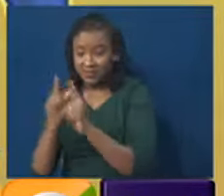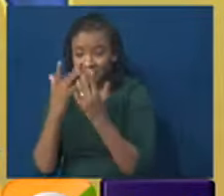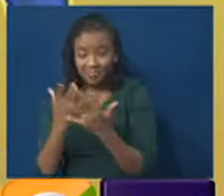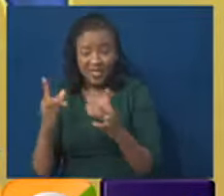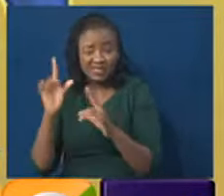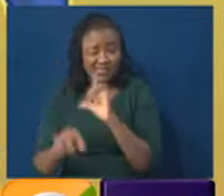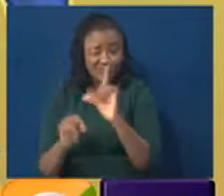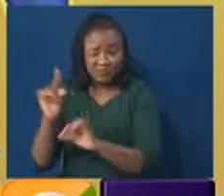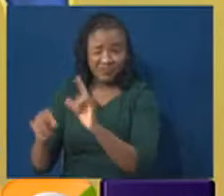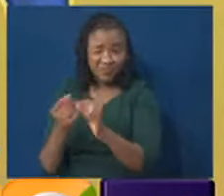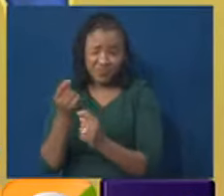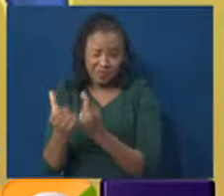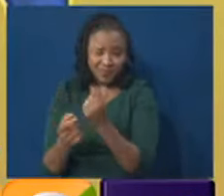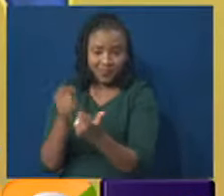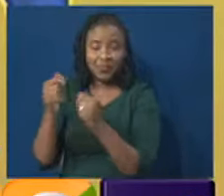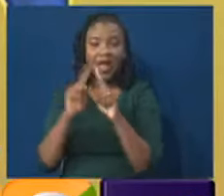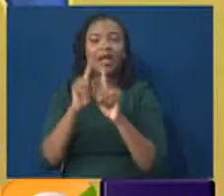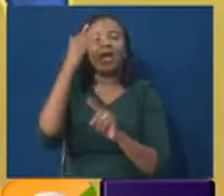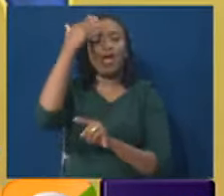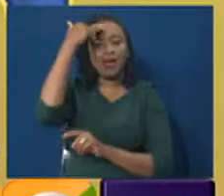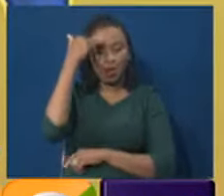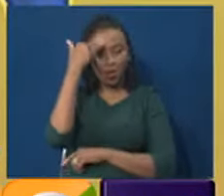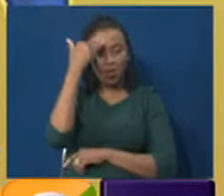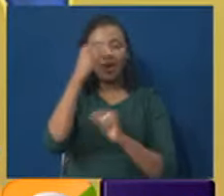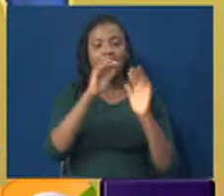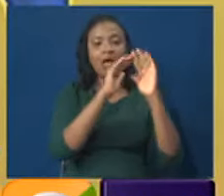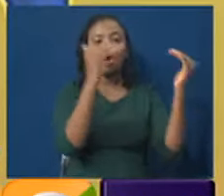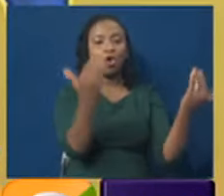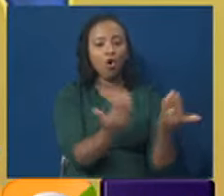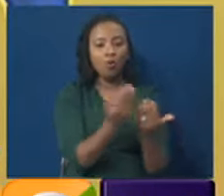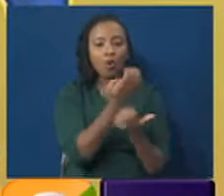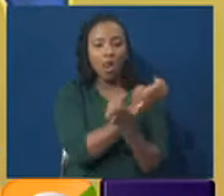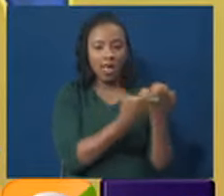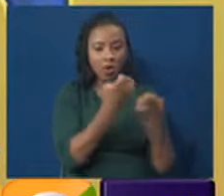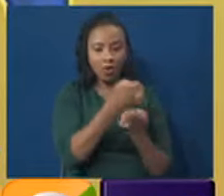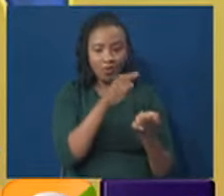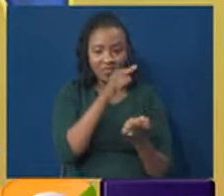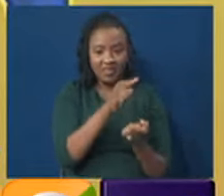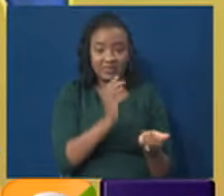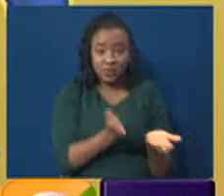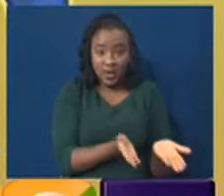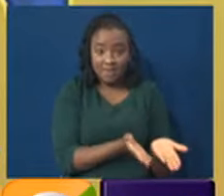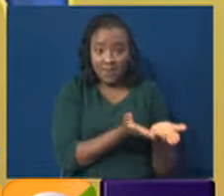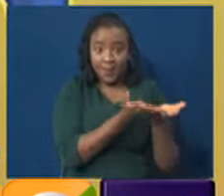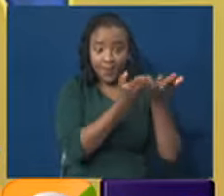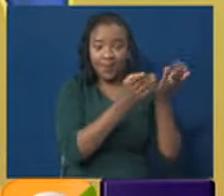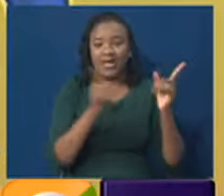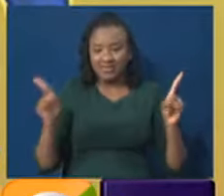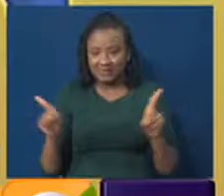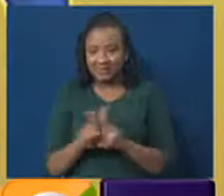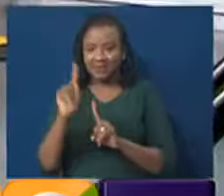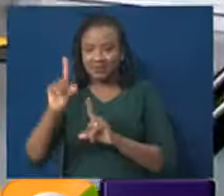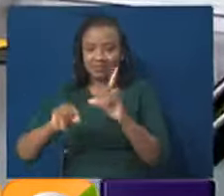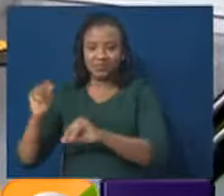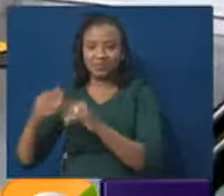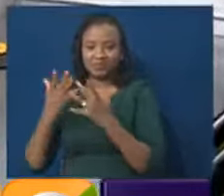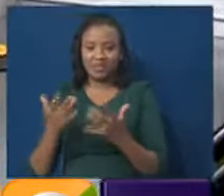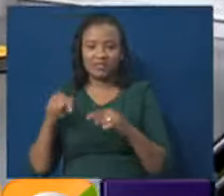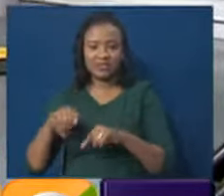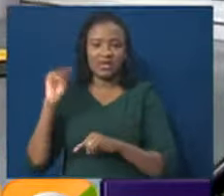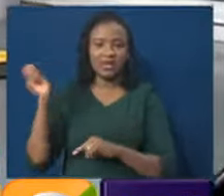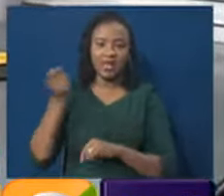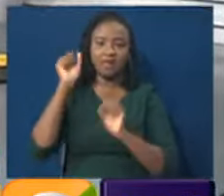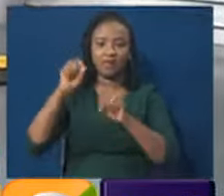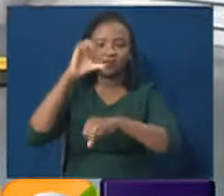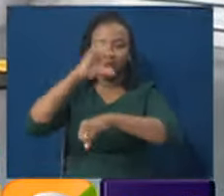economy improves, I know, Kenyans know, that we've got a better tomorrow. Asante mheshimiwa. Mheshimiwa Nakumicha, nakurudisha pale pale kwenye